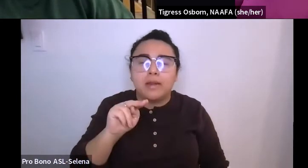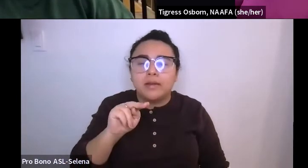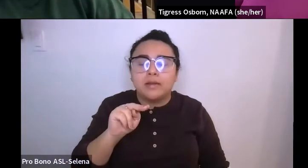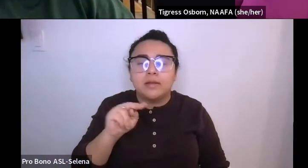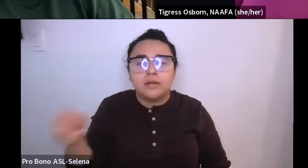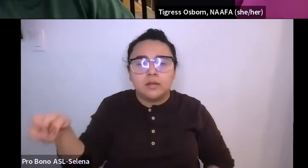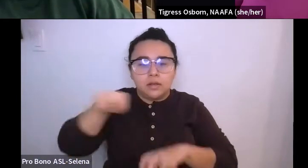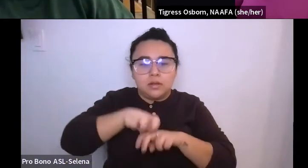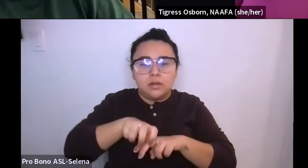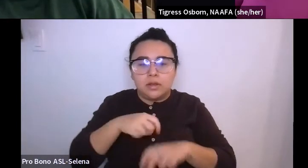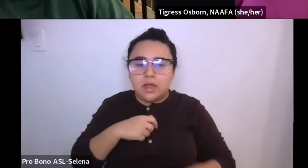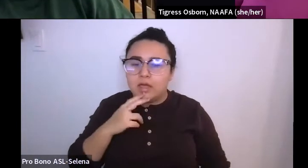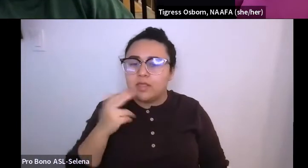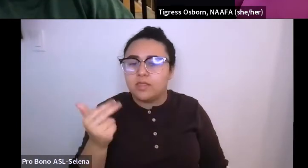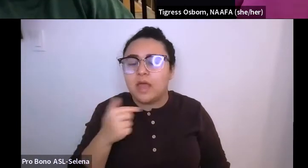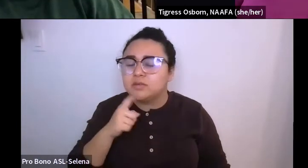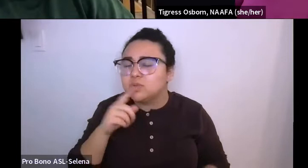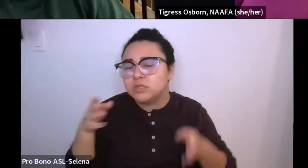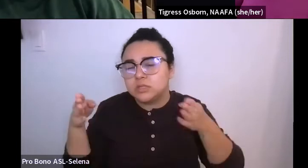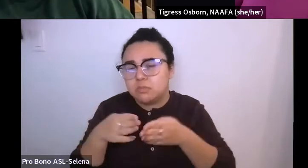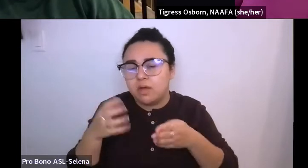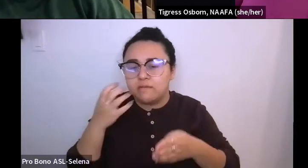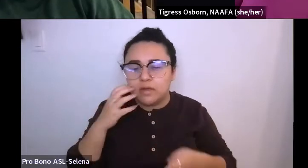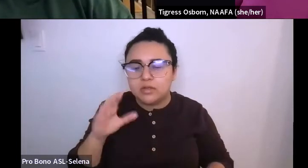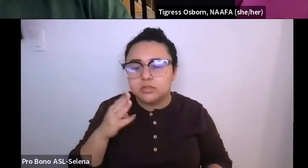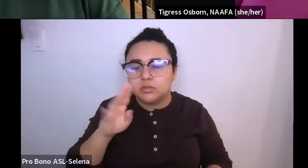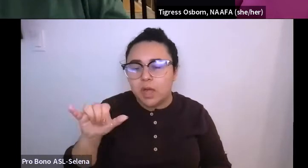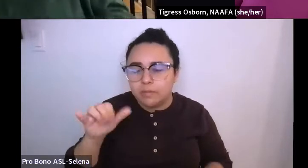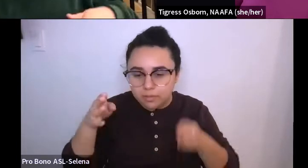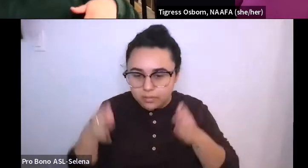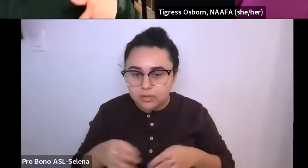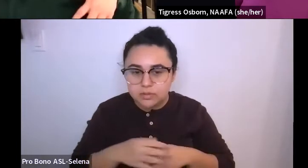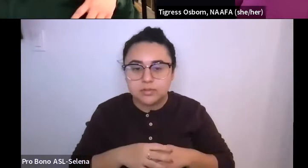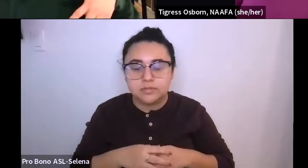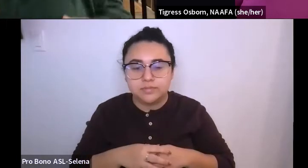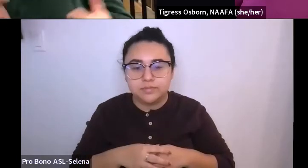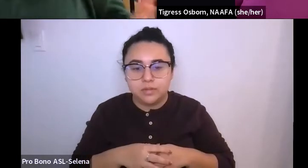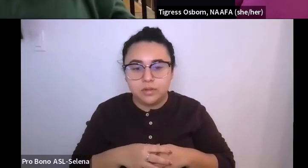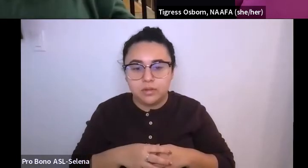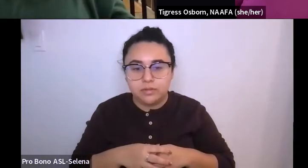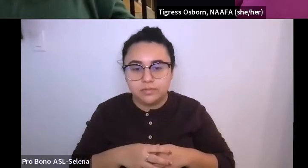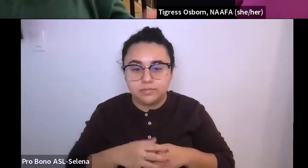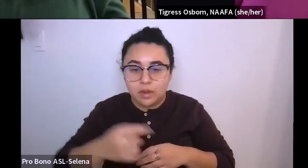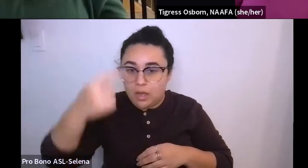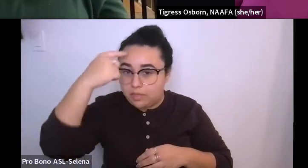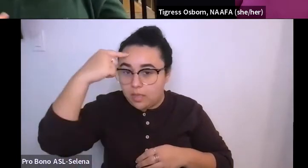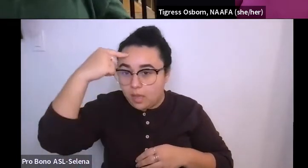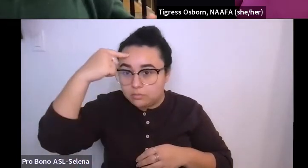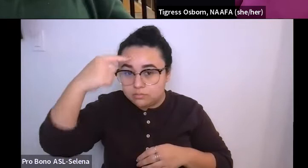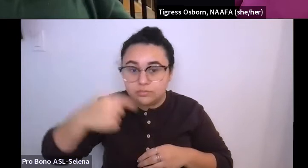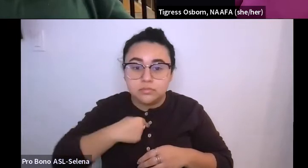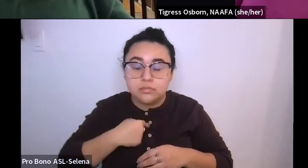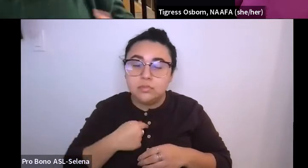I was barely a small fat. I mean, I was like a chubby person, right? But I thought that I was